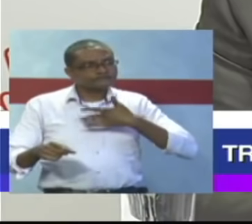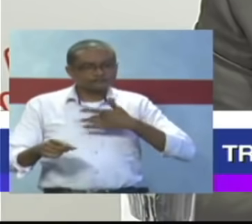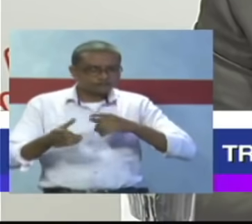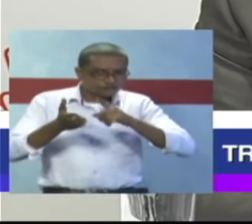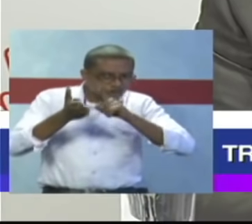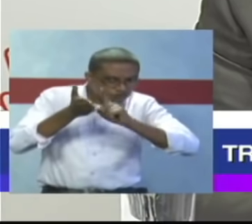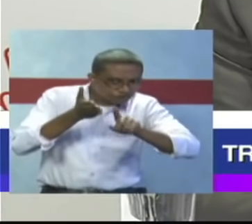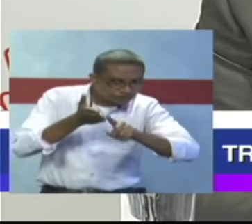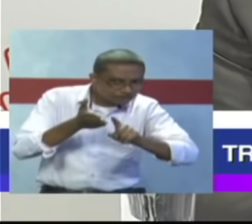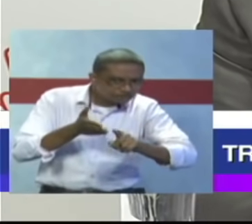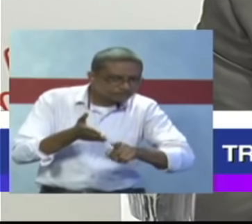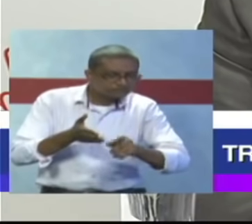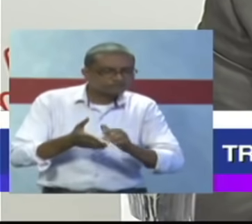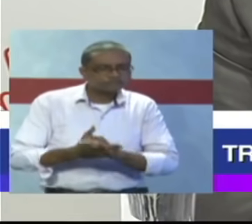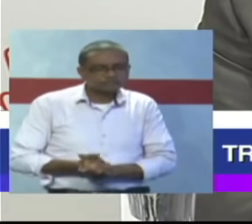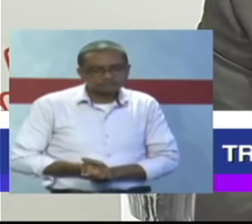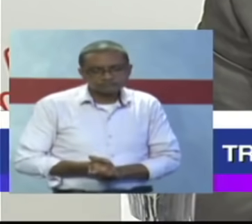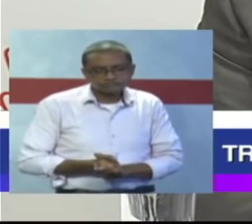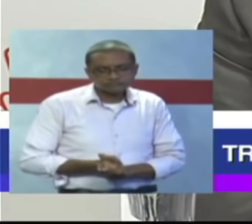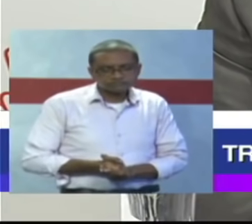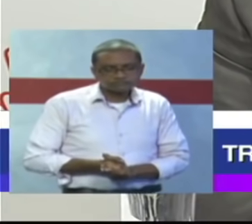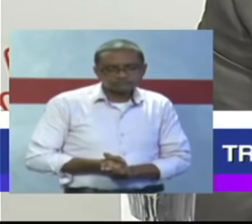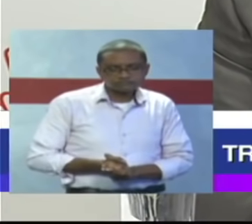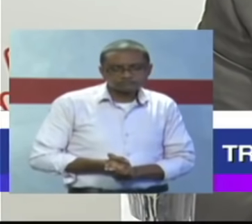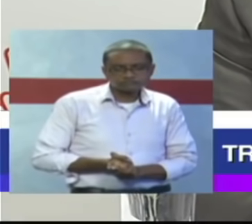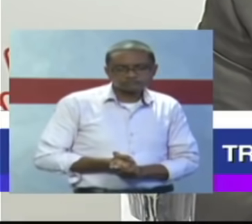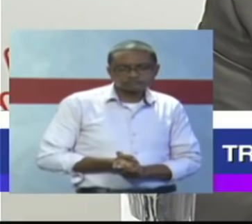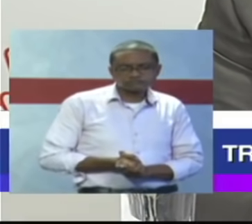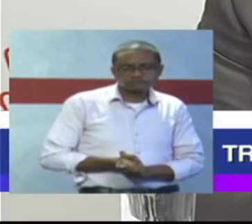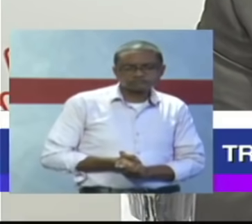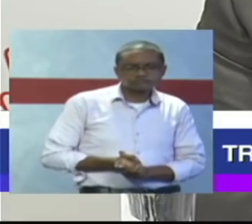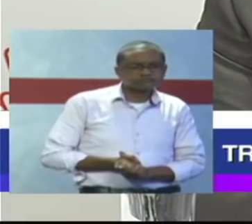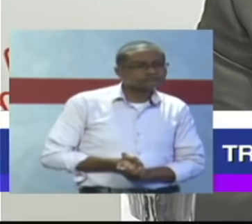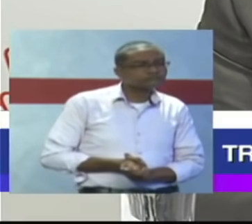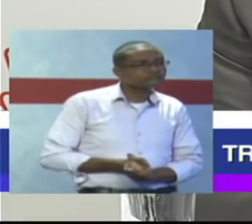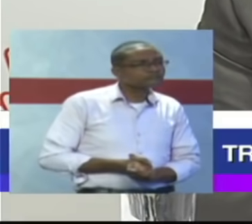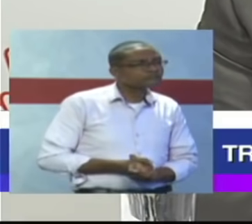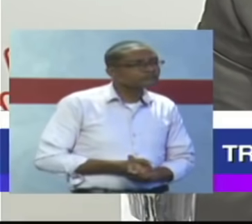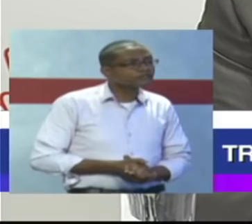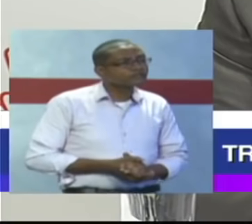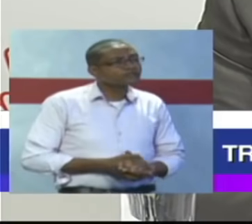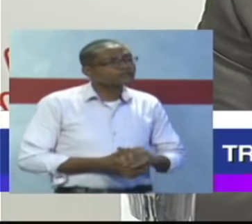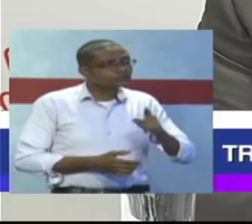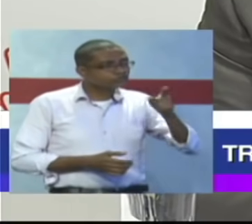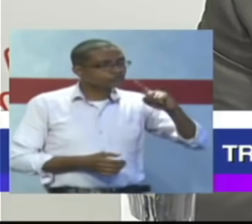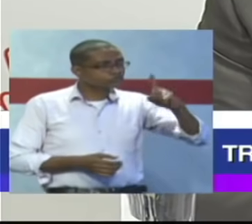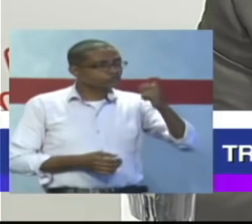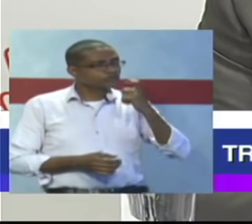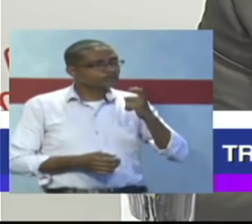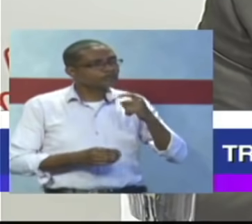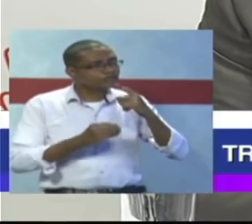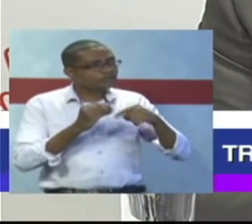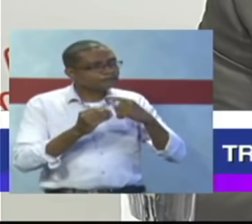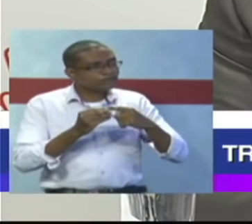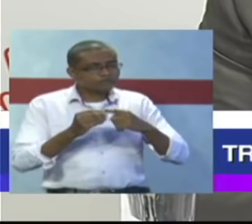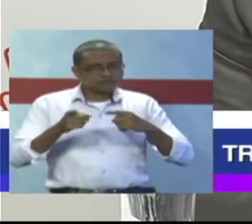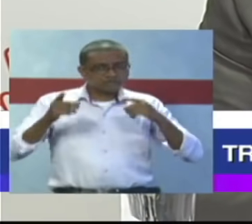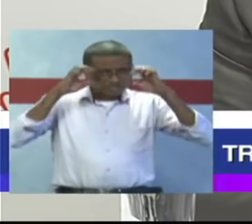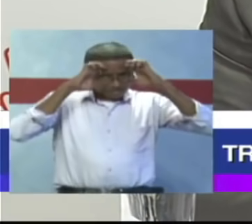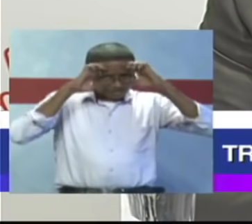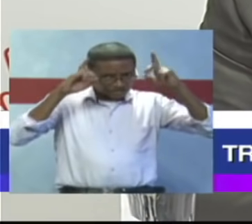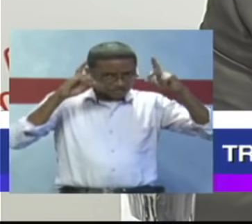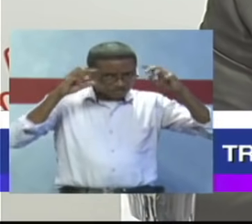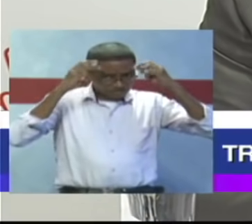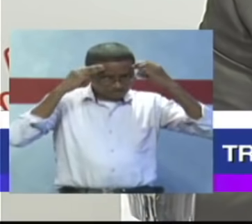of them actually were sequenced in the past. Now, the question on the decisions taken by the